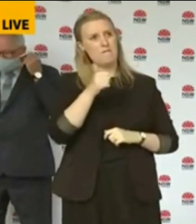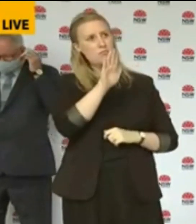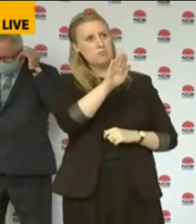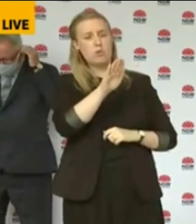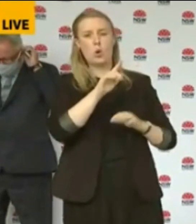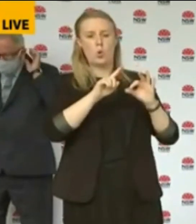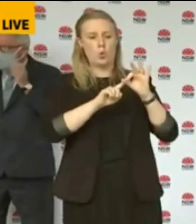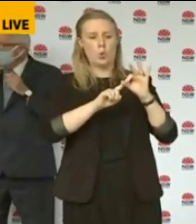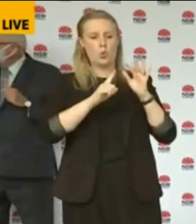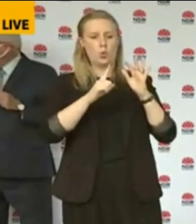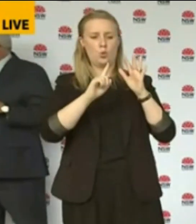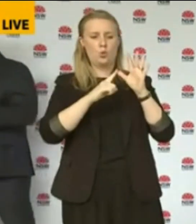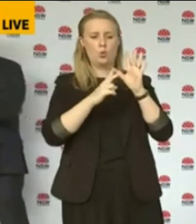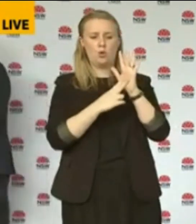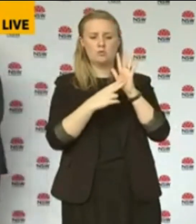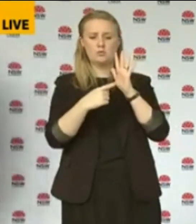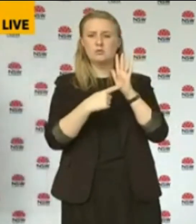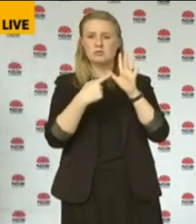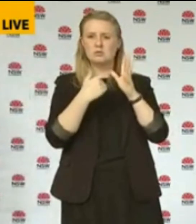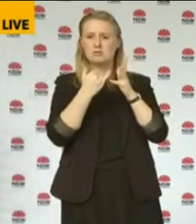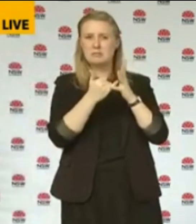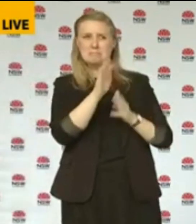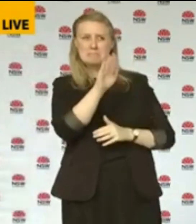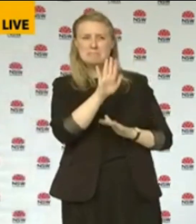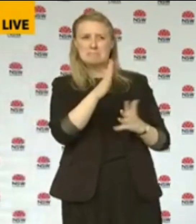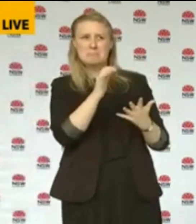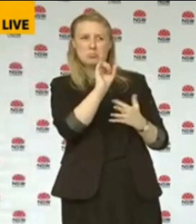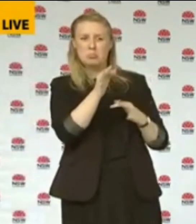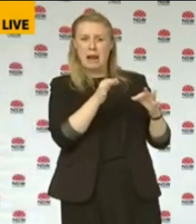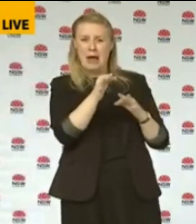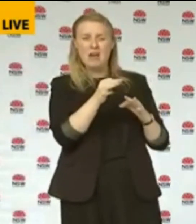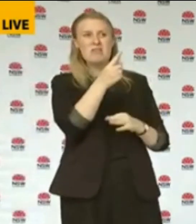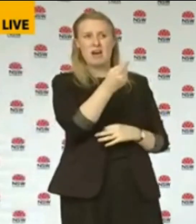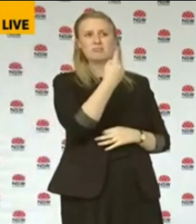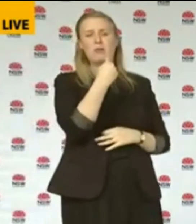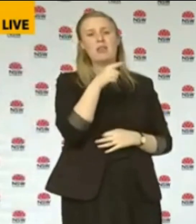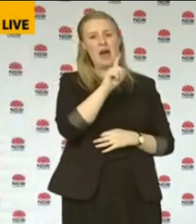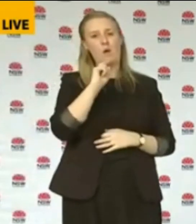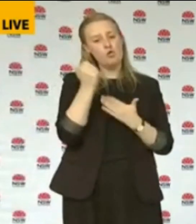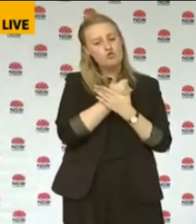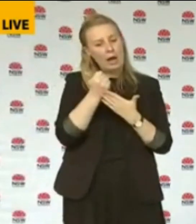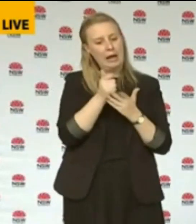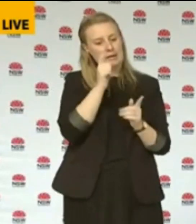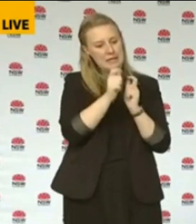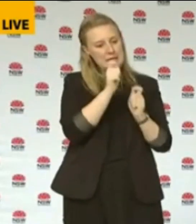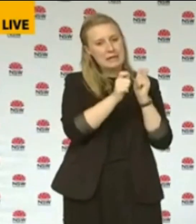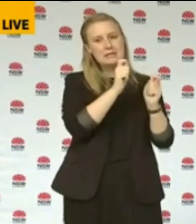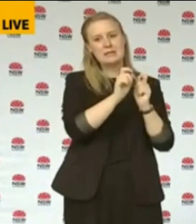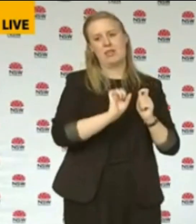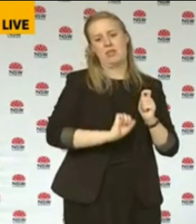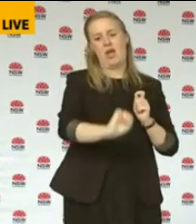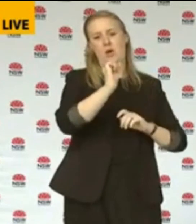Qantas have indicated that they're going to regularly test their flight crew staff. And we also have had advice from